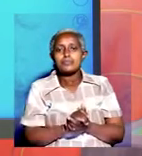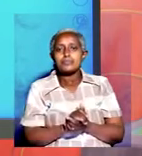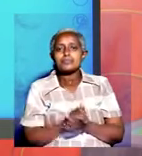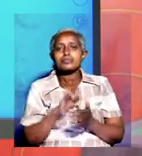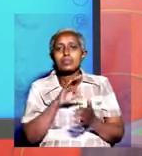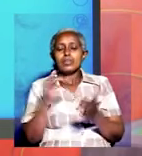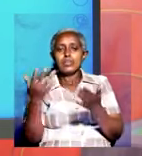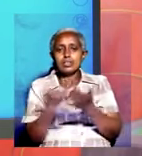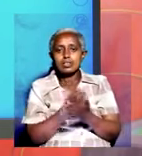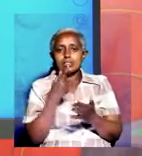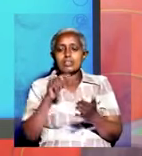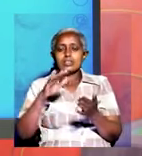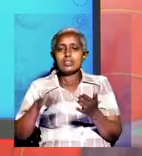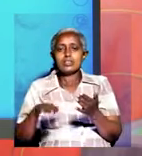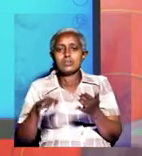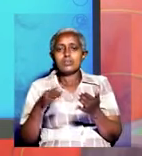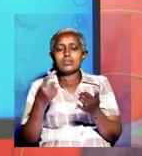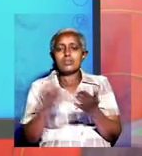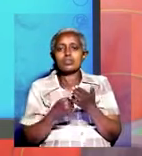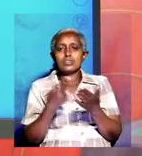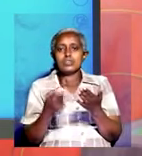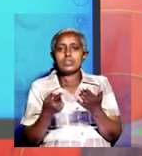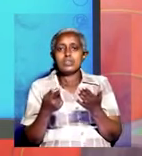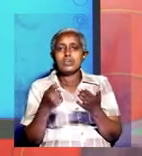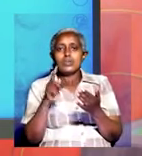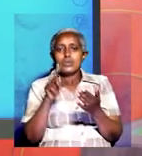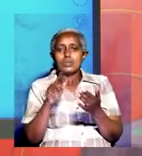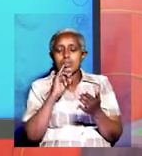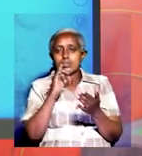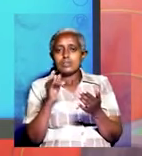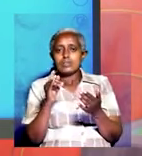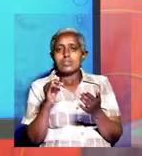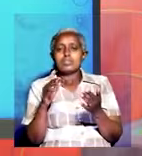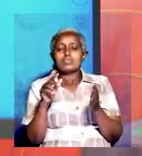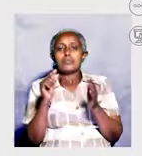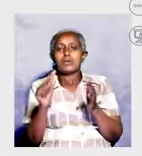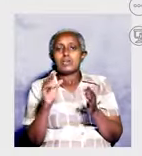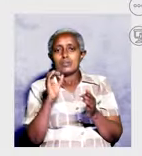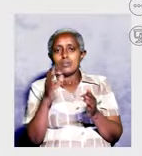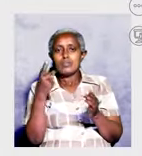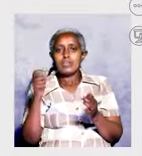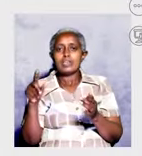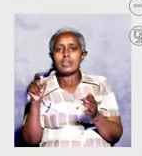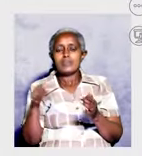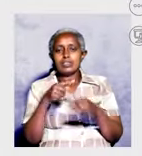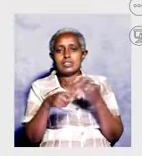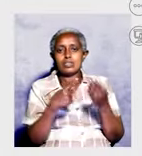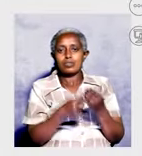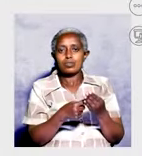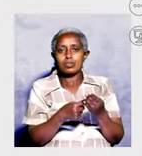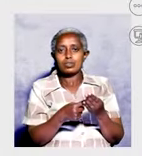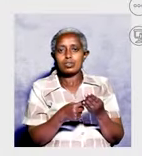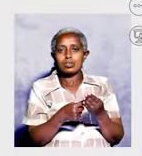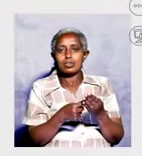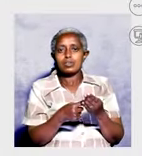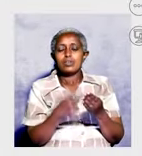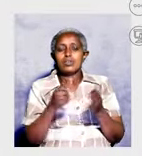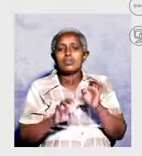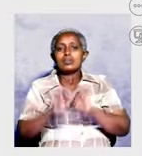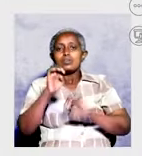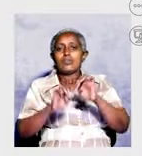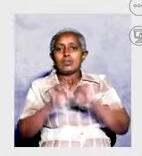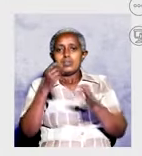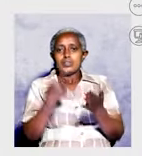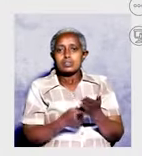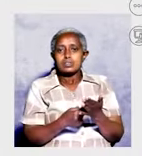And you take the determinant of this. The determinant of this one is the minor of 11. Therefore, when you evaluate